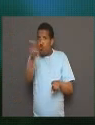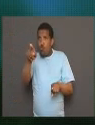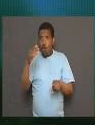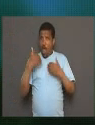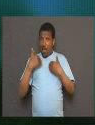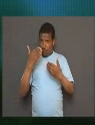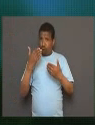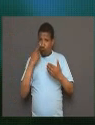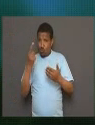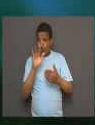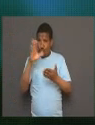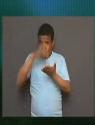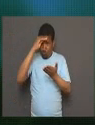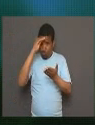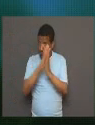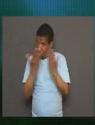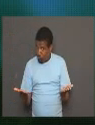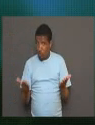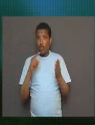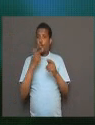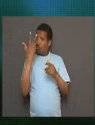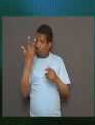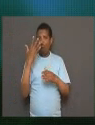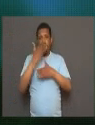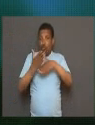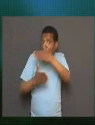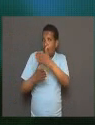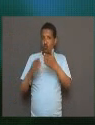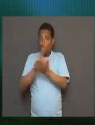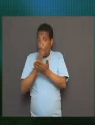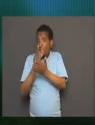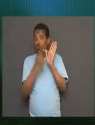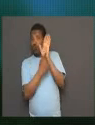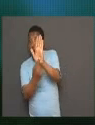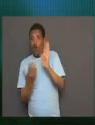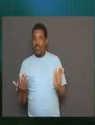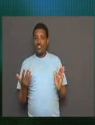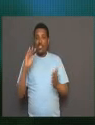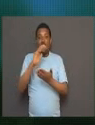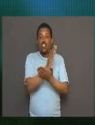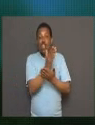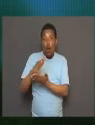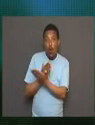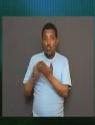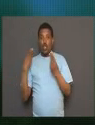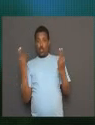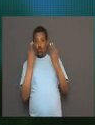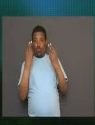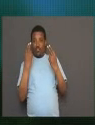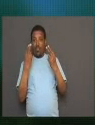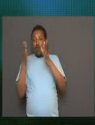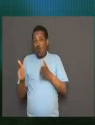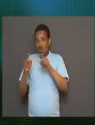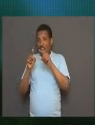textbook, there are 3 steps involved in showing distributions using